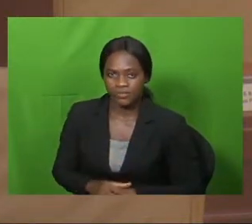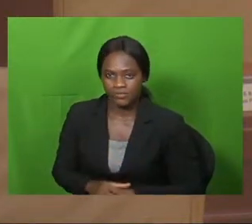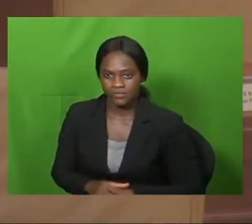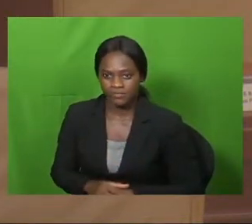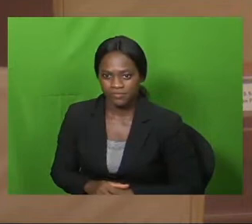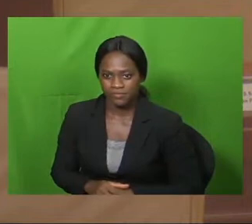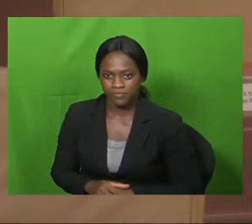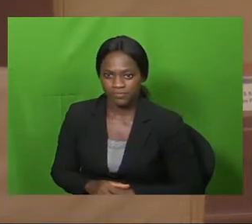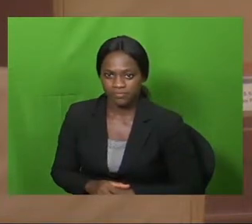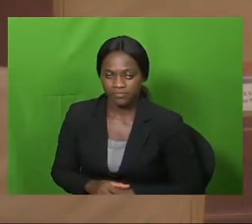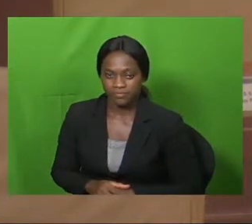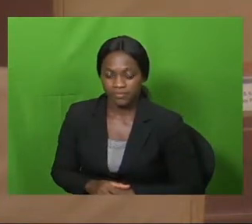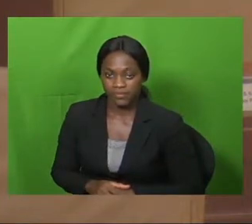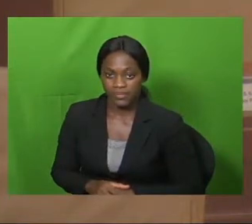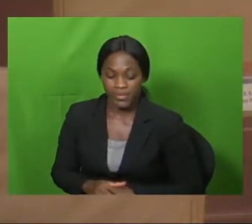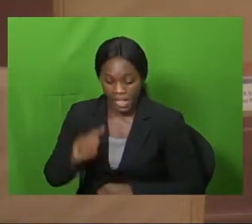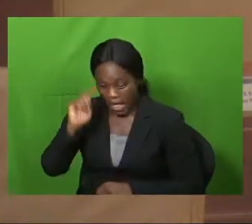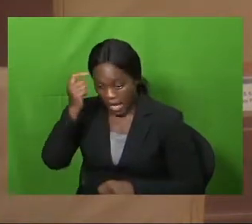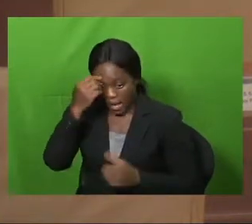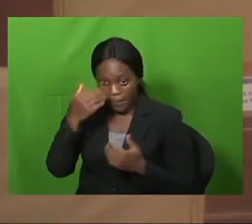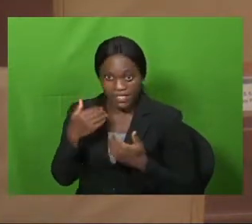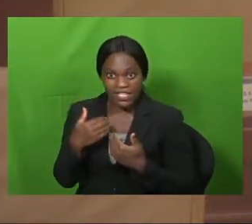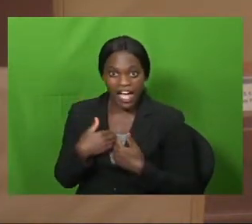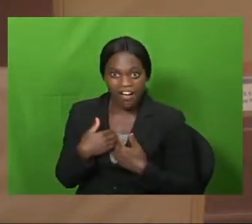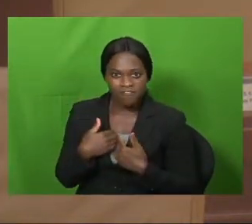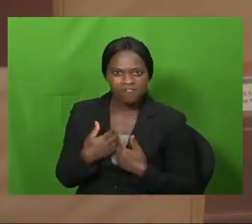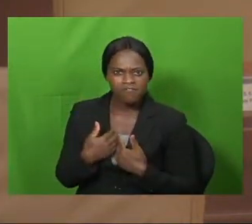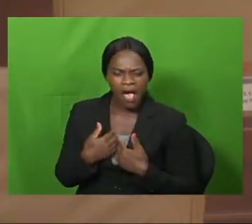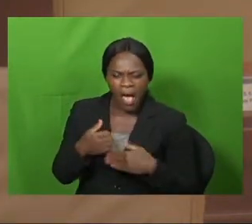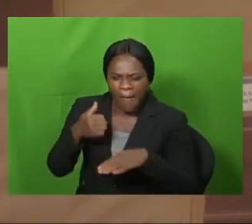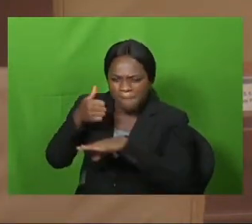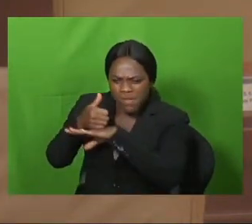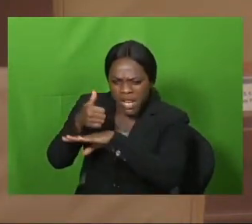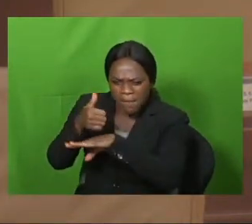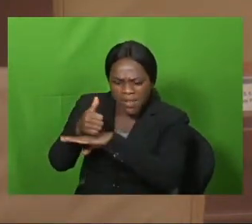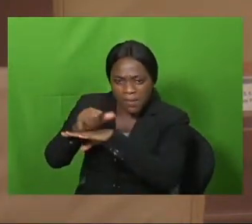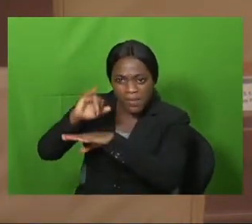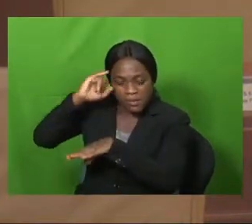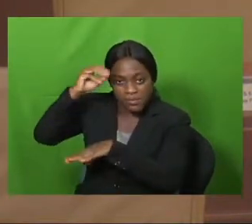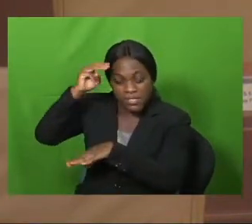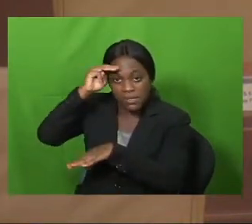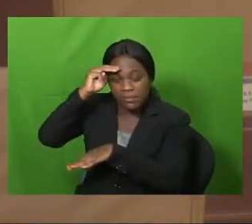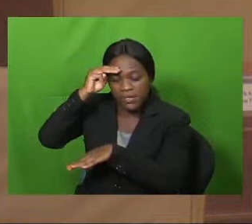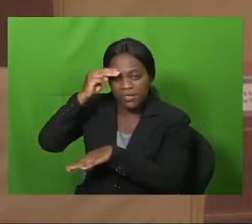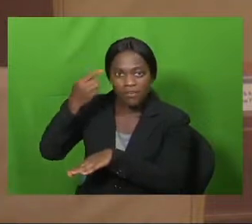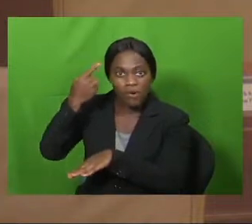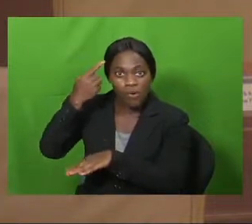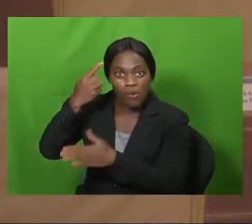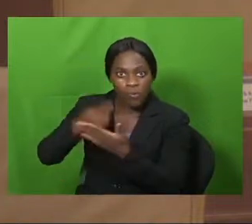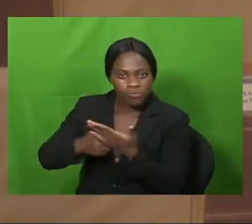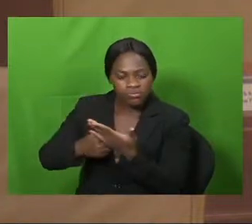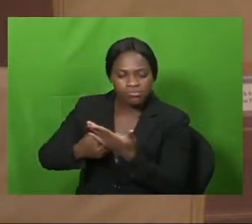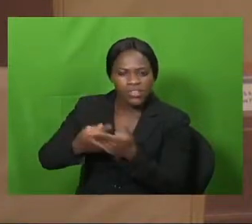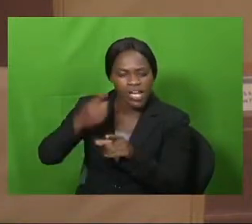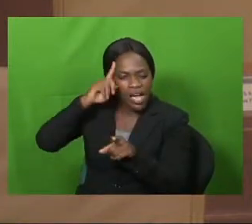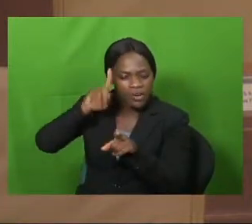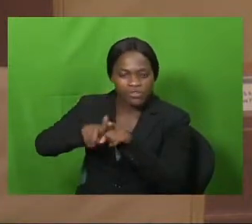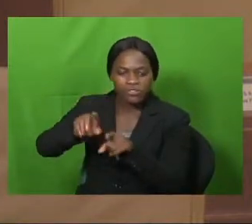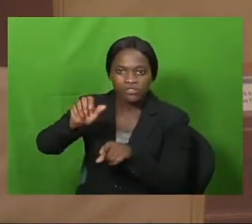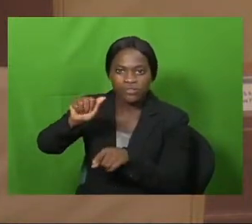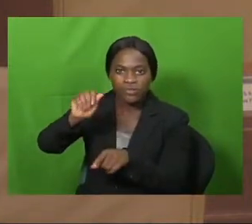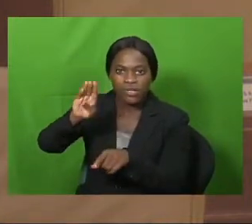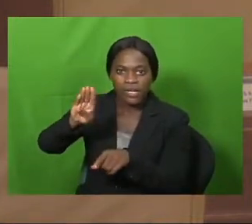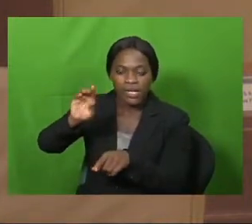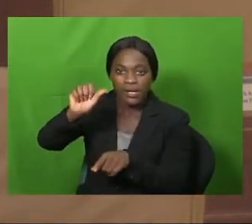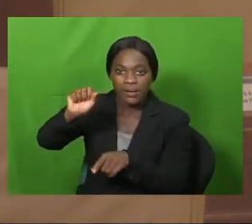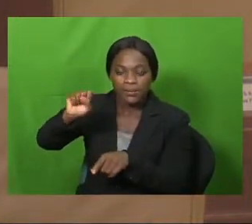is a government that criticized President Mahama for signing the AFSA deal. This government has maintained that